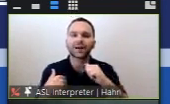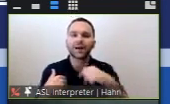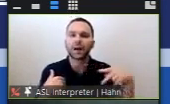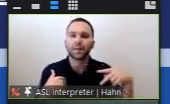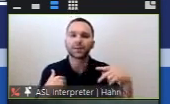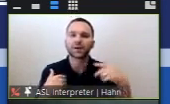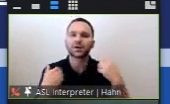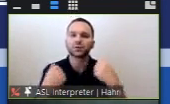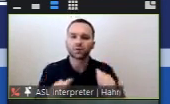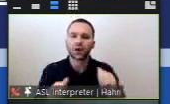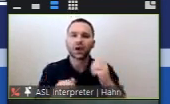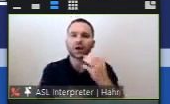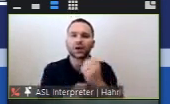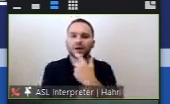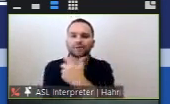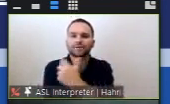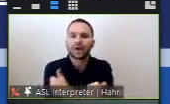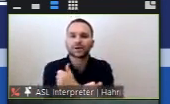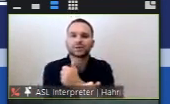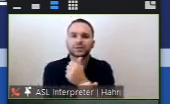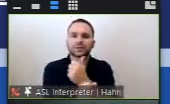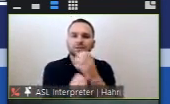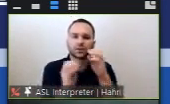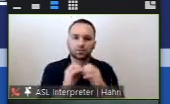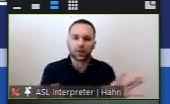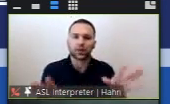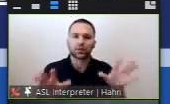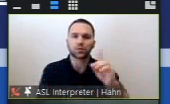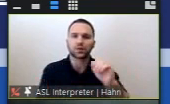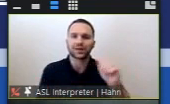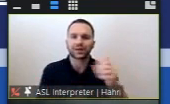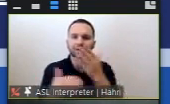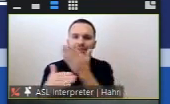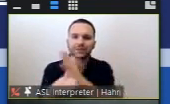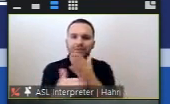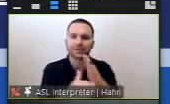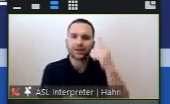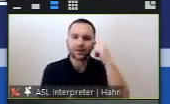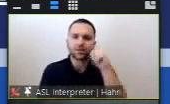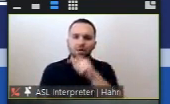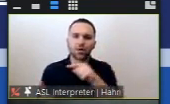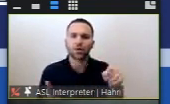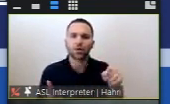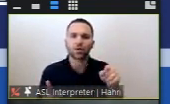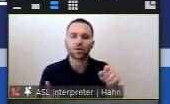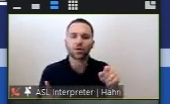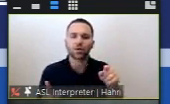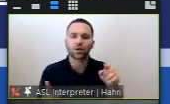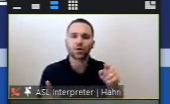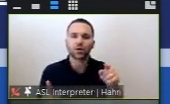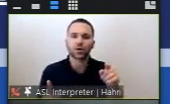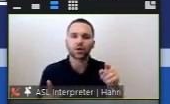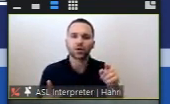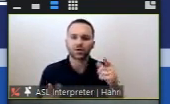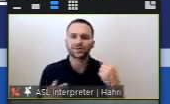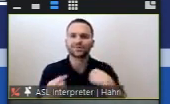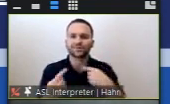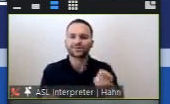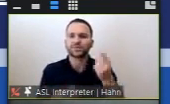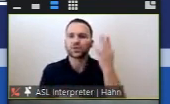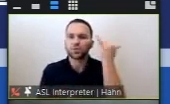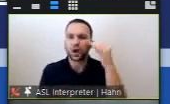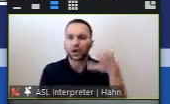breakthrough cases data separated out for people to look through for quite some time. So why did it take this